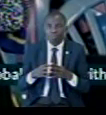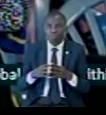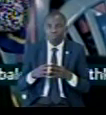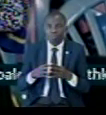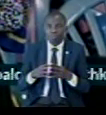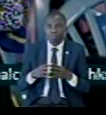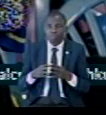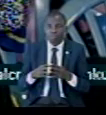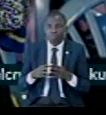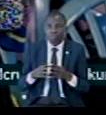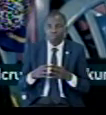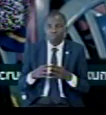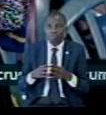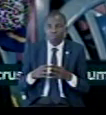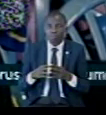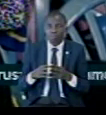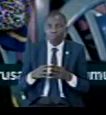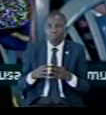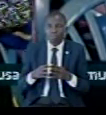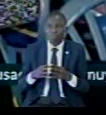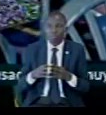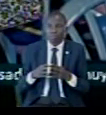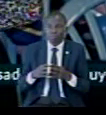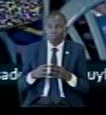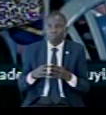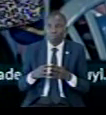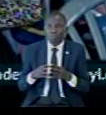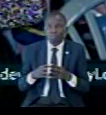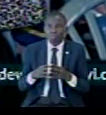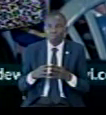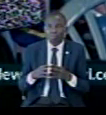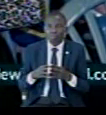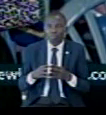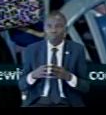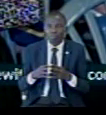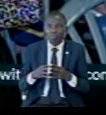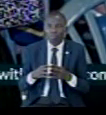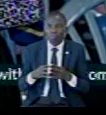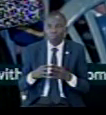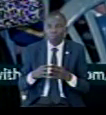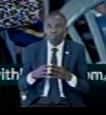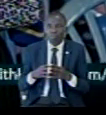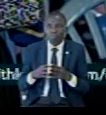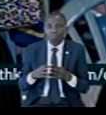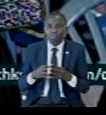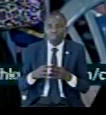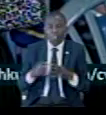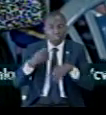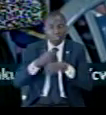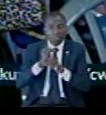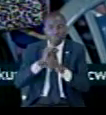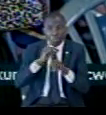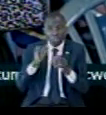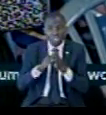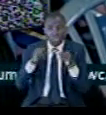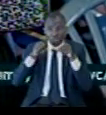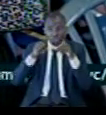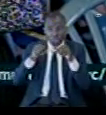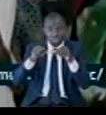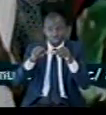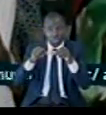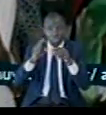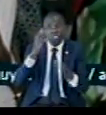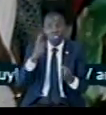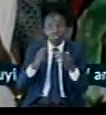The supervisors ensure that everywhere is covered, not just in front alone, the far back,